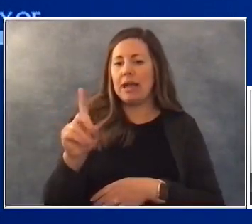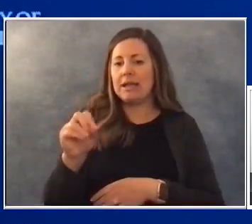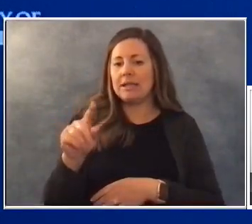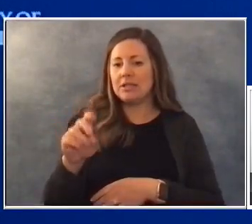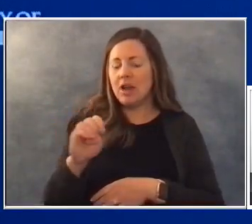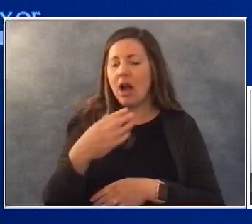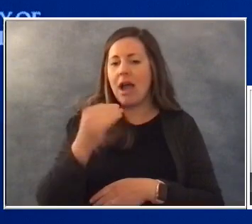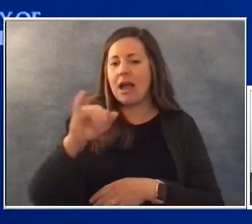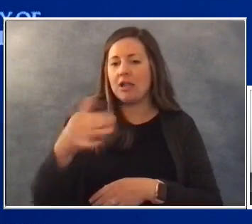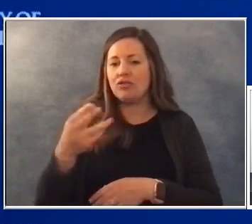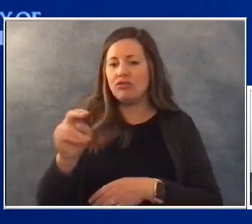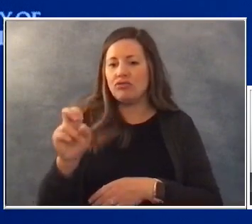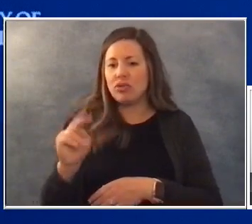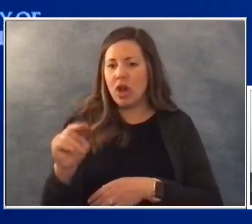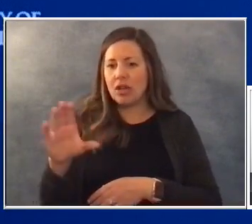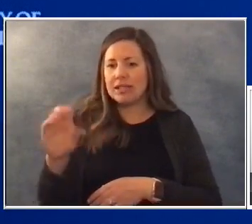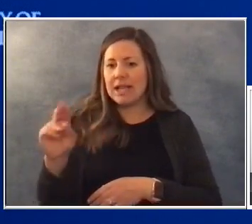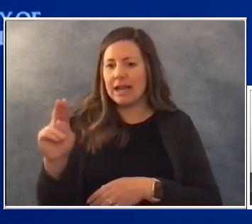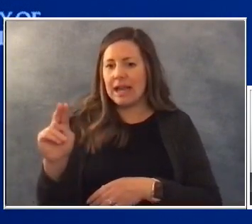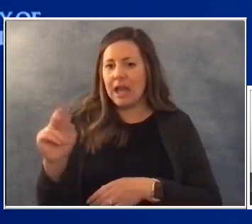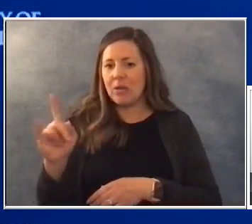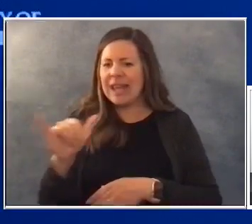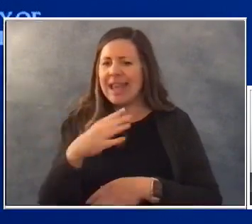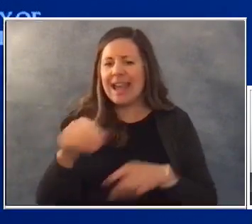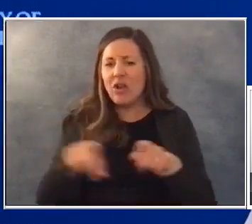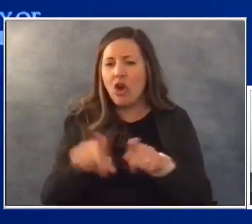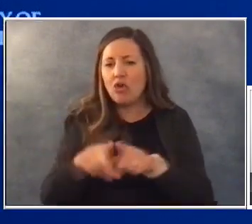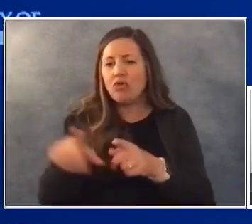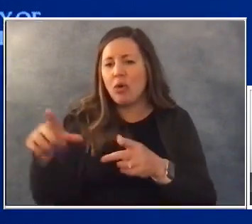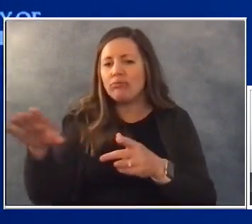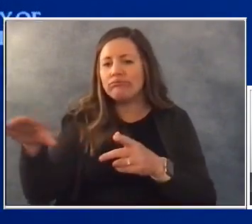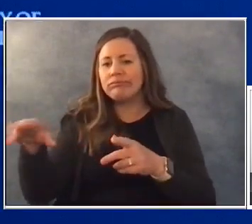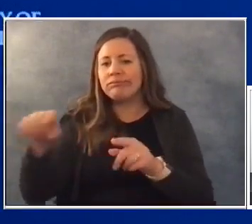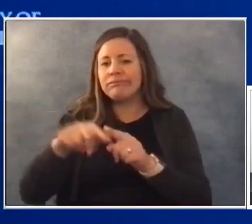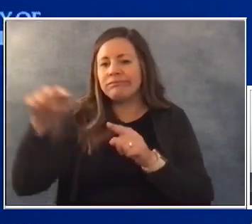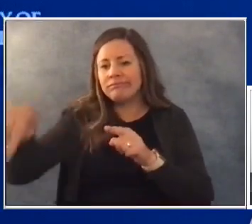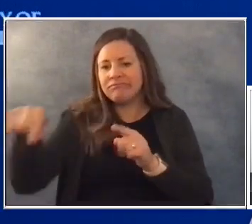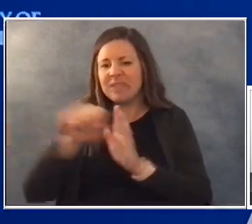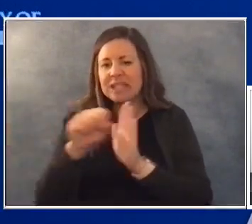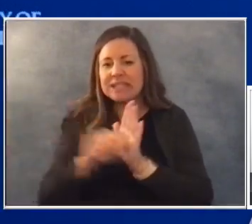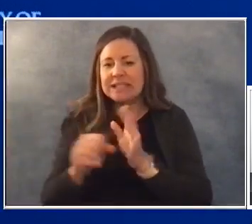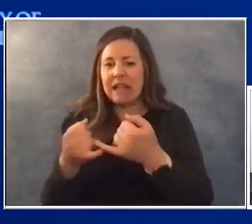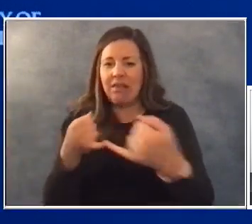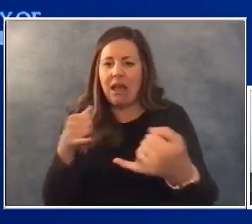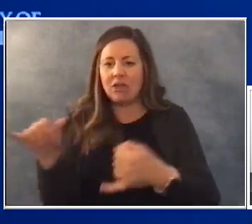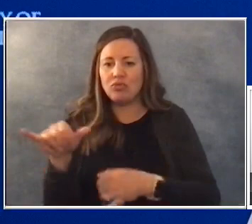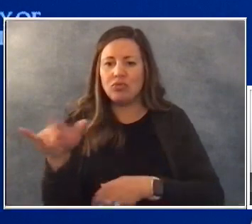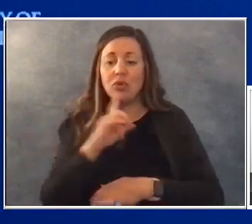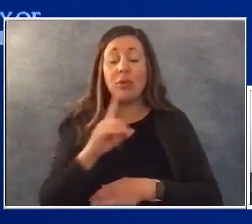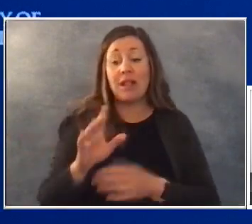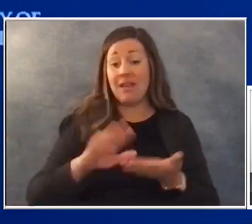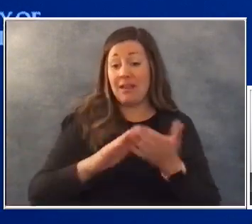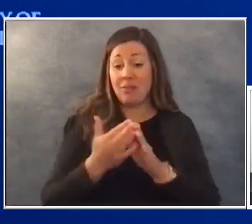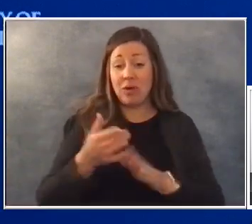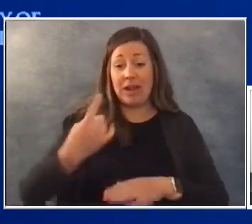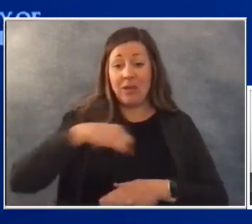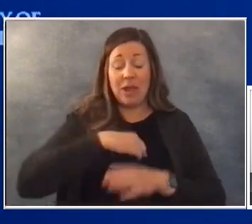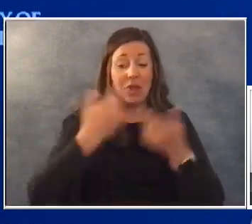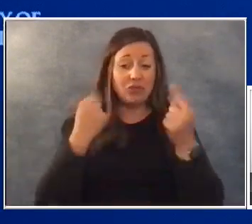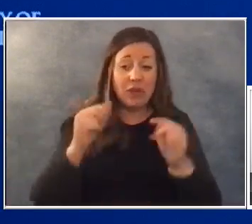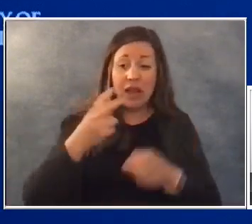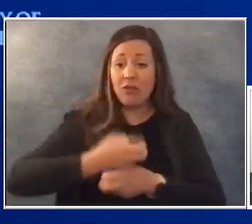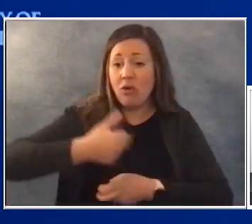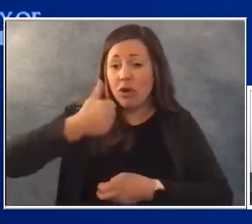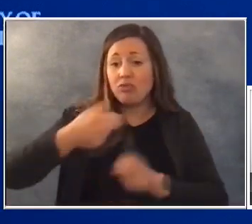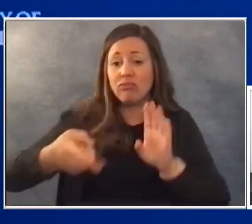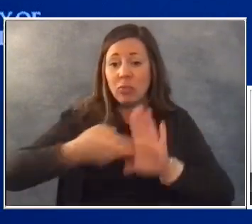even our partners on the other side of the state line. So as a community, we are doing all we can do to diagnose, evaluate, and certainly treat these